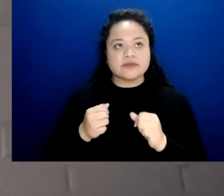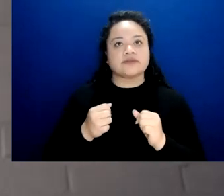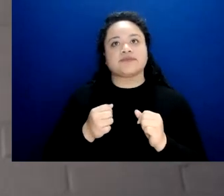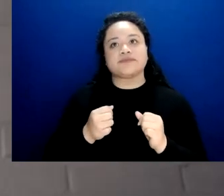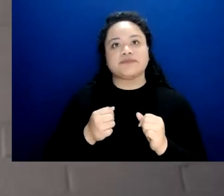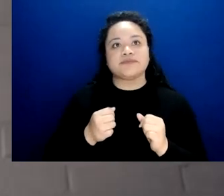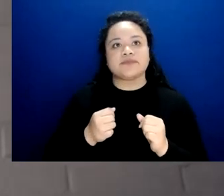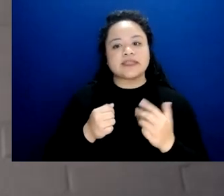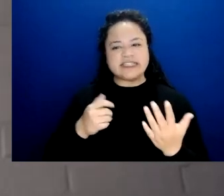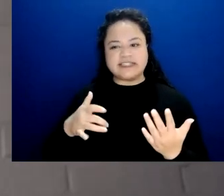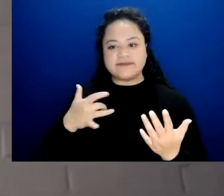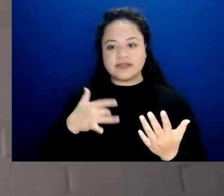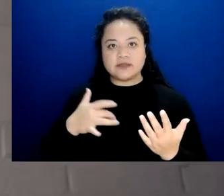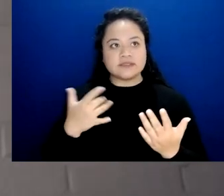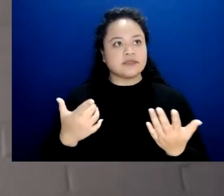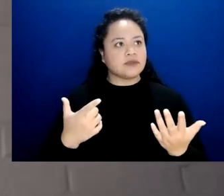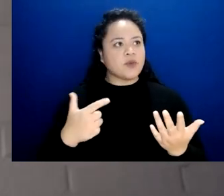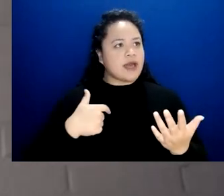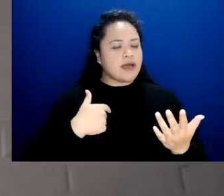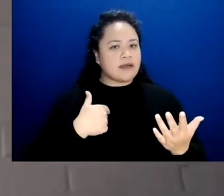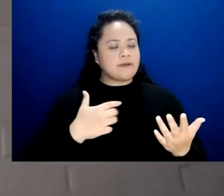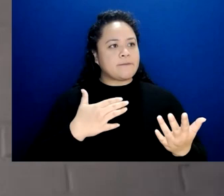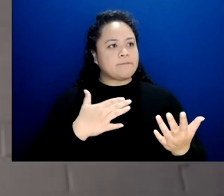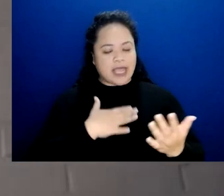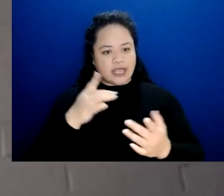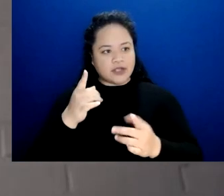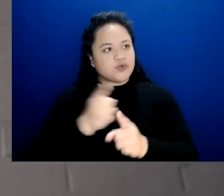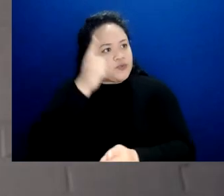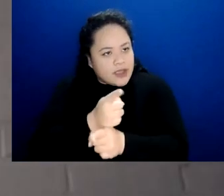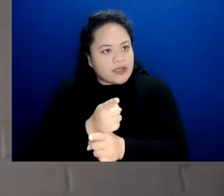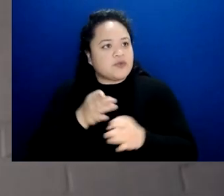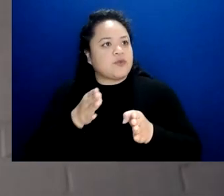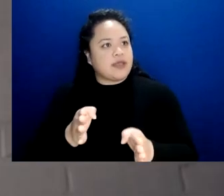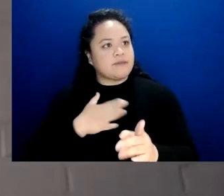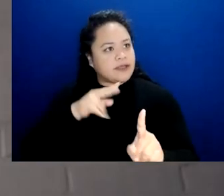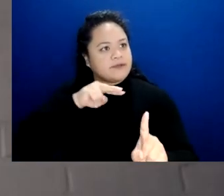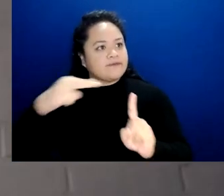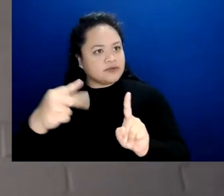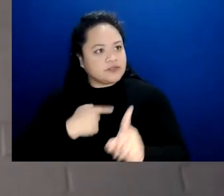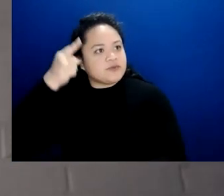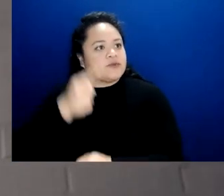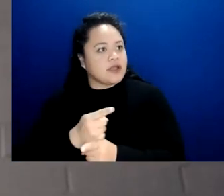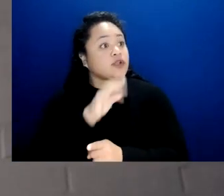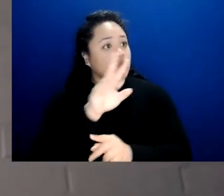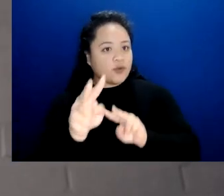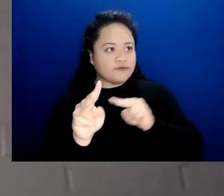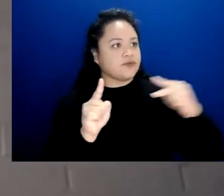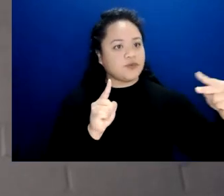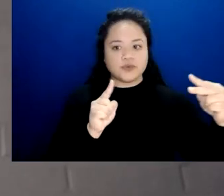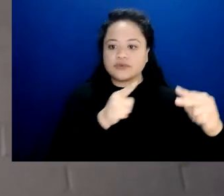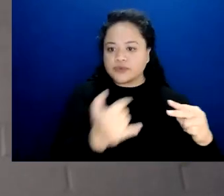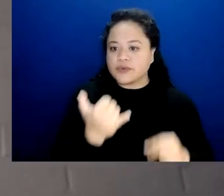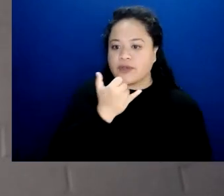an enforcement of the way that I think is the right way, and that the way that you're looking at it is the wrong way. And then that entails, that